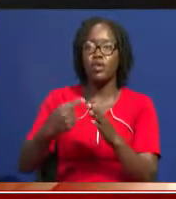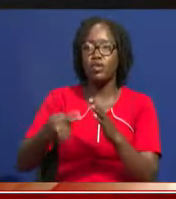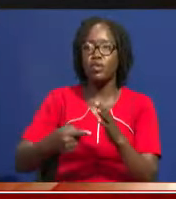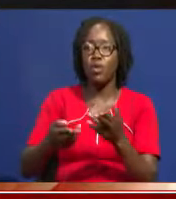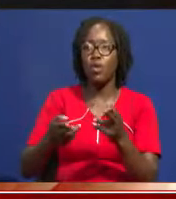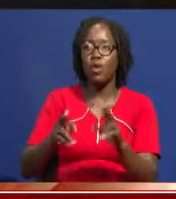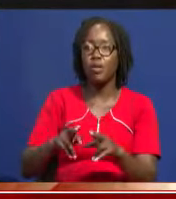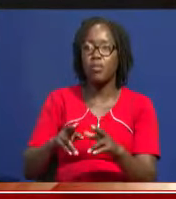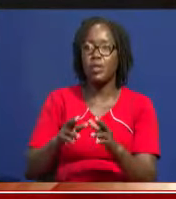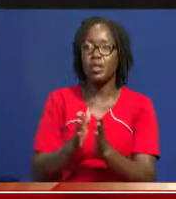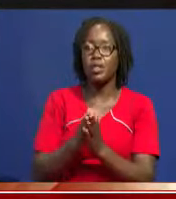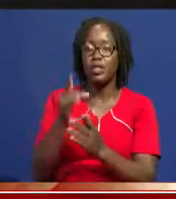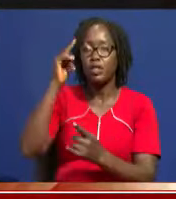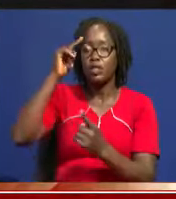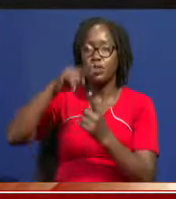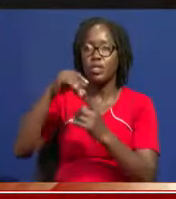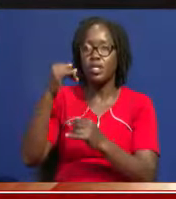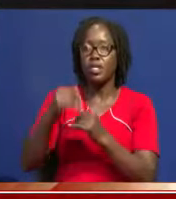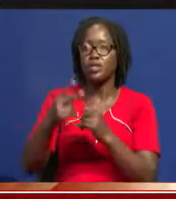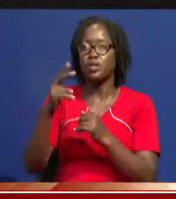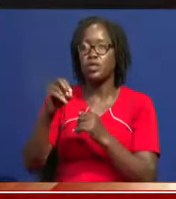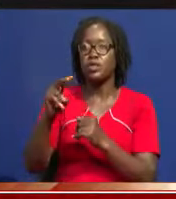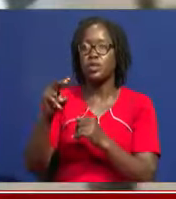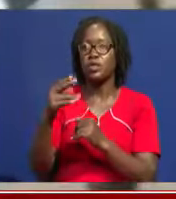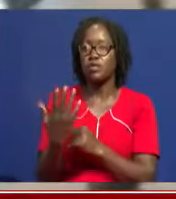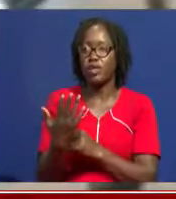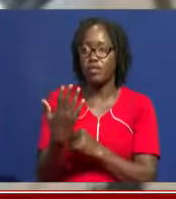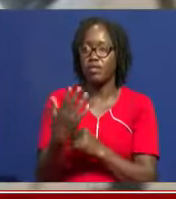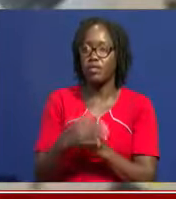take place towards the end of 2025.